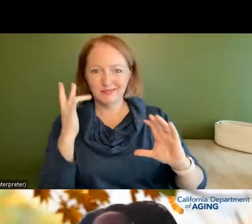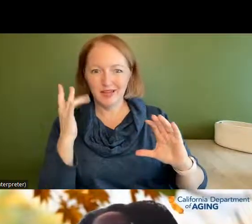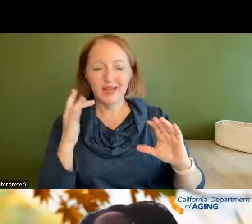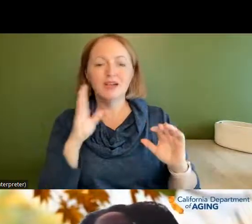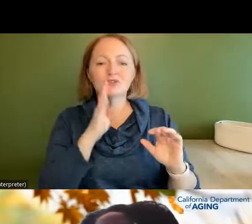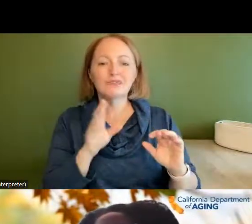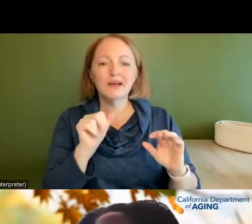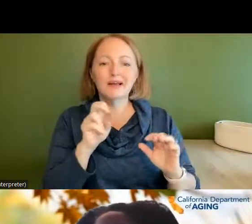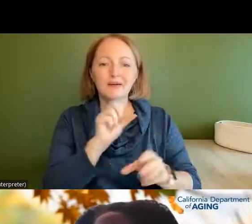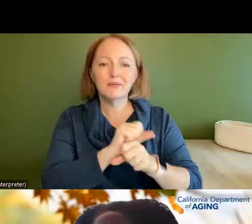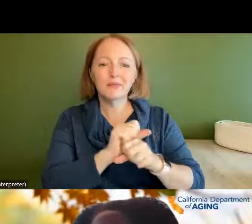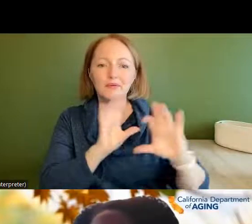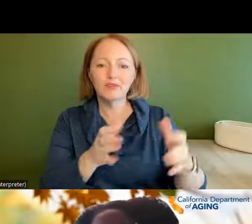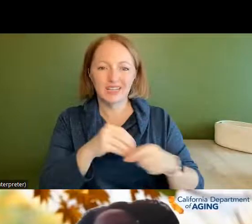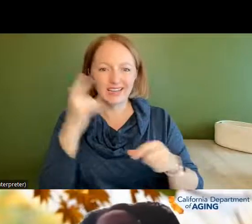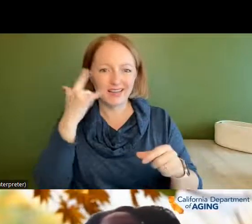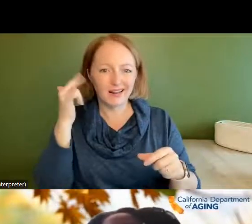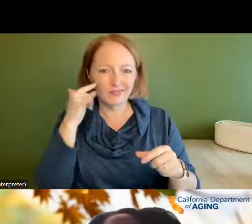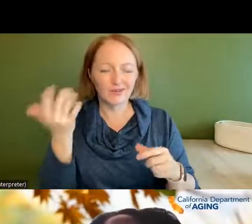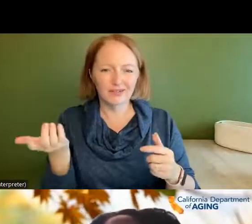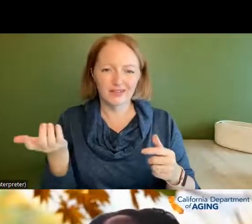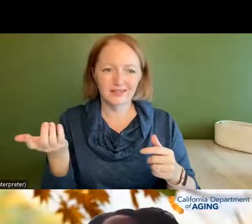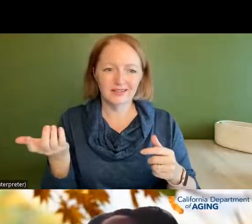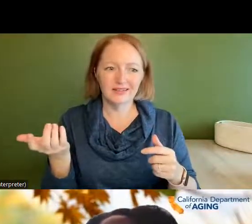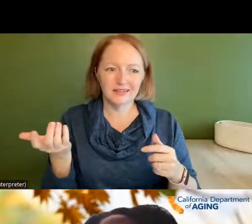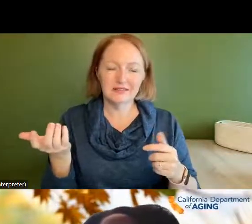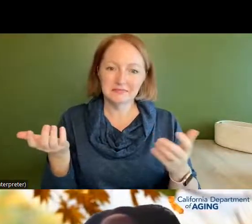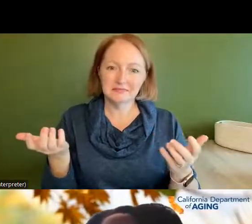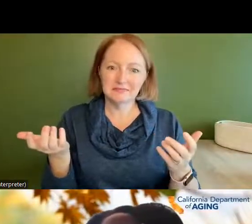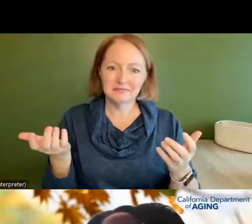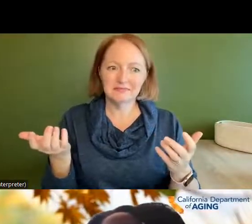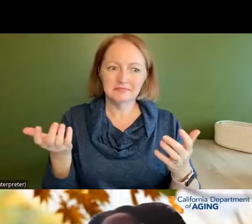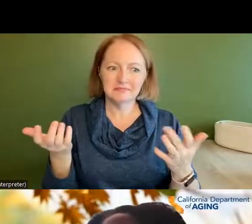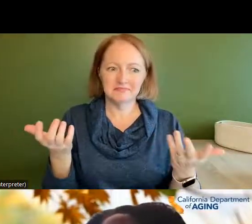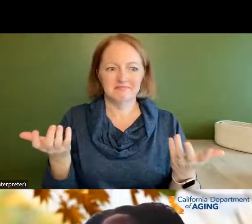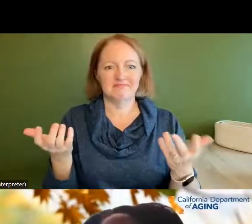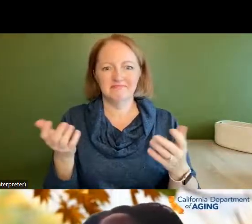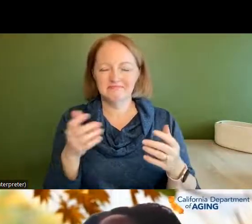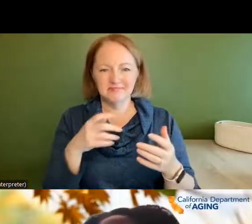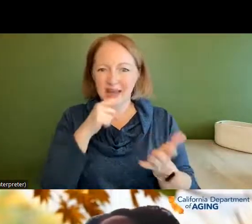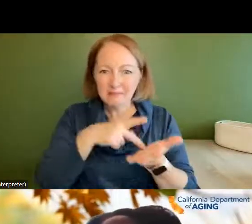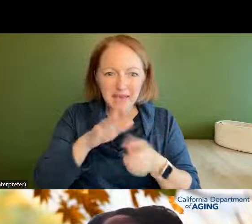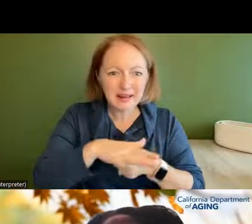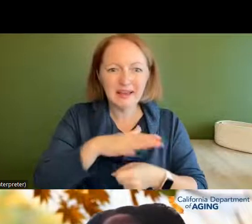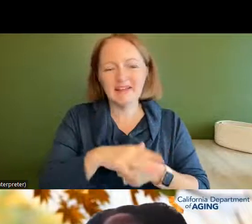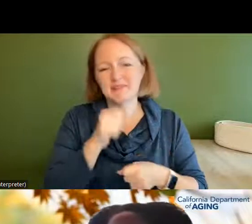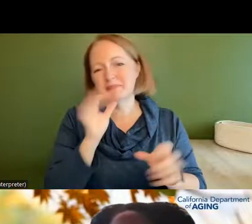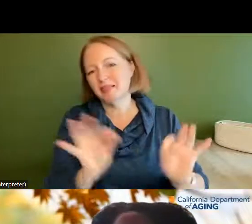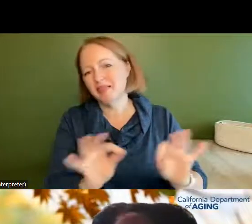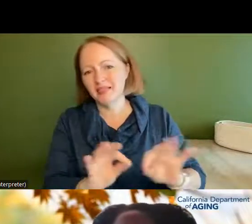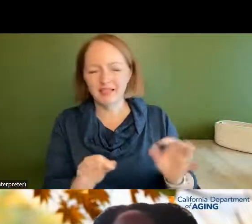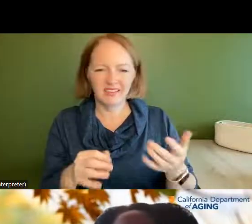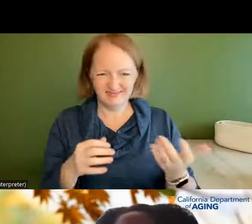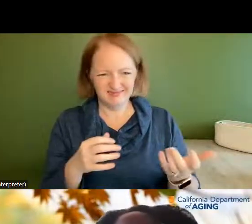care workforce in California, it's largely undervalued, underpaid. The majority of direct